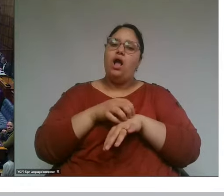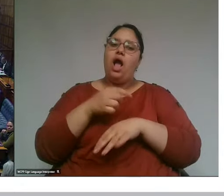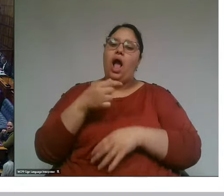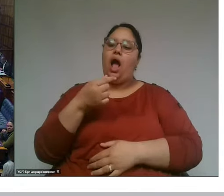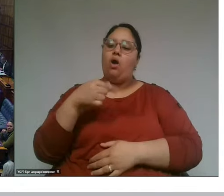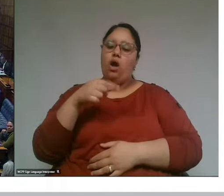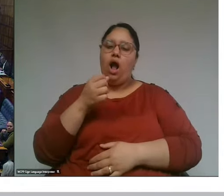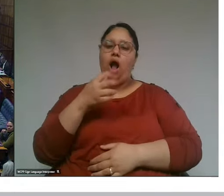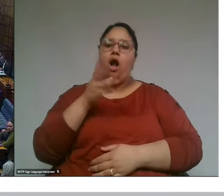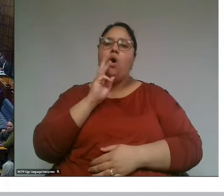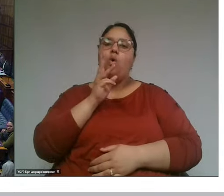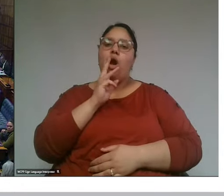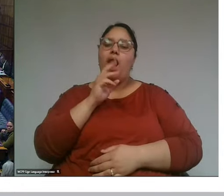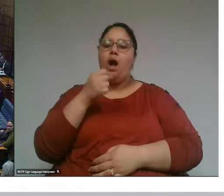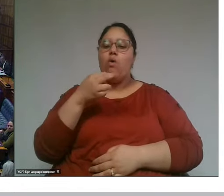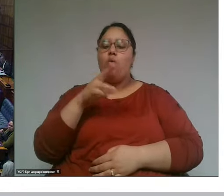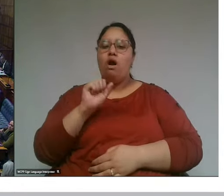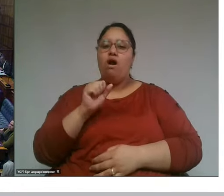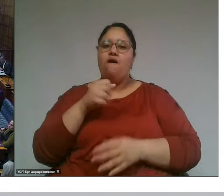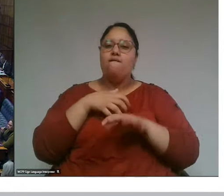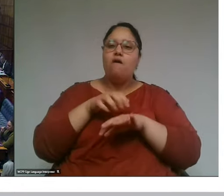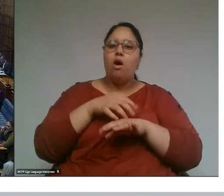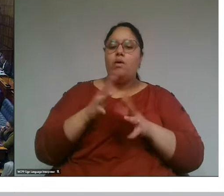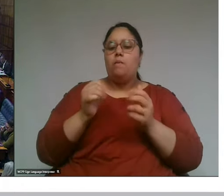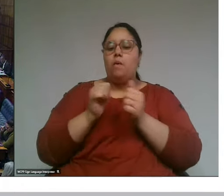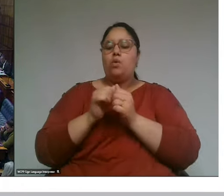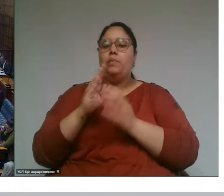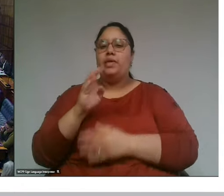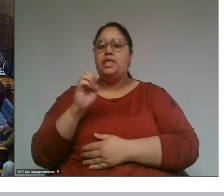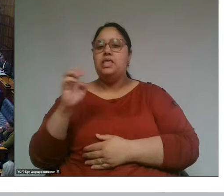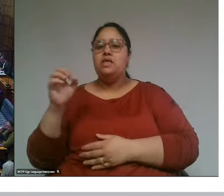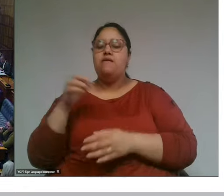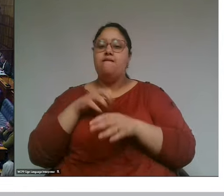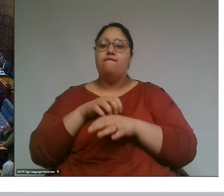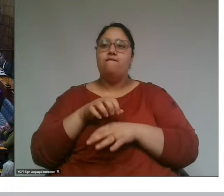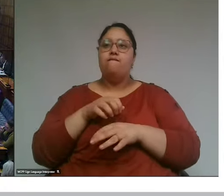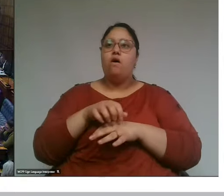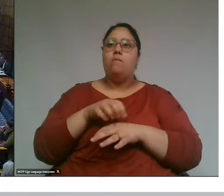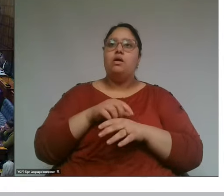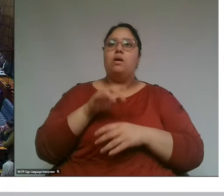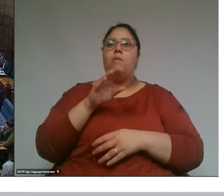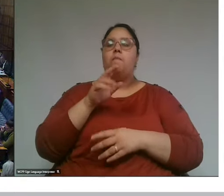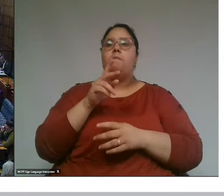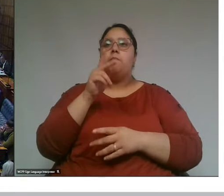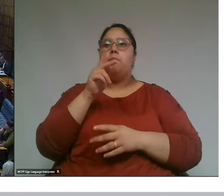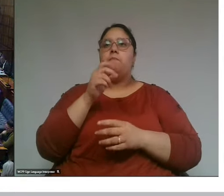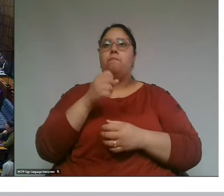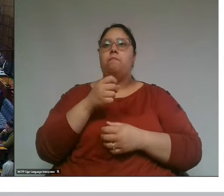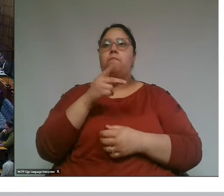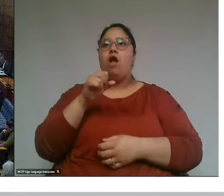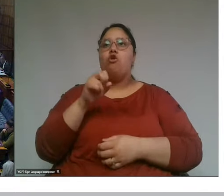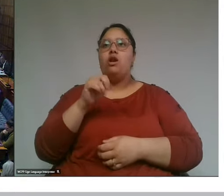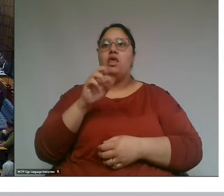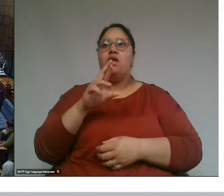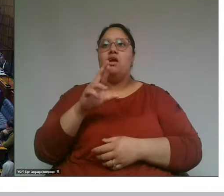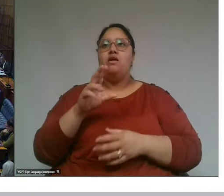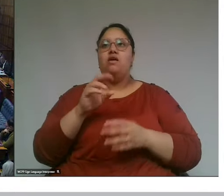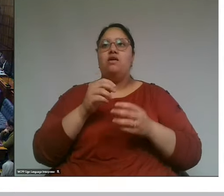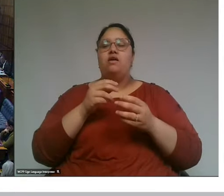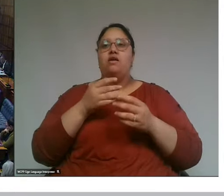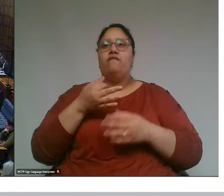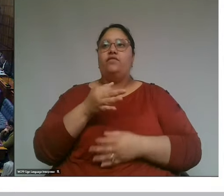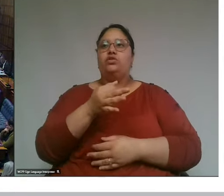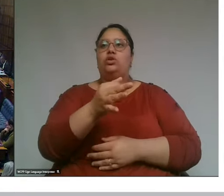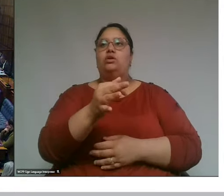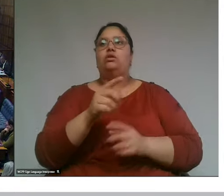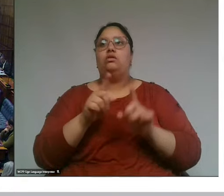it's a partnership with a be company um called pania fishing uh the company ibly transformed with blackowned shareholders